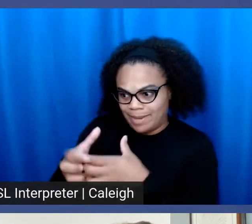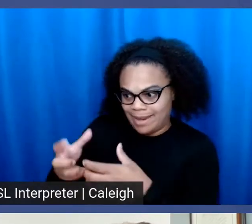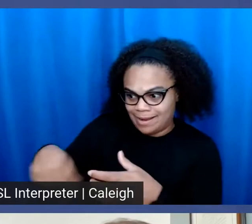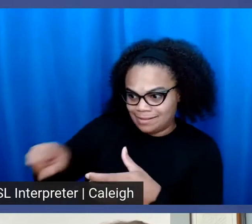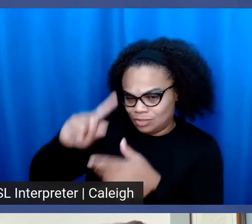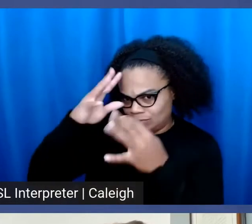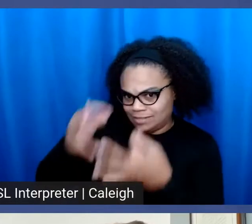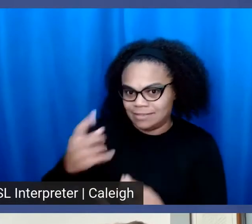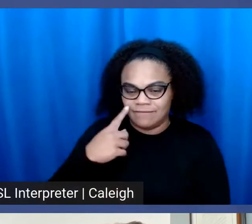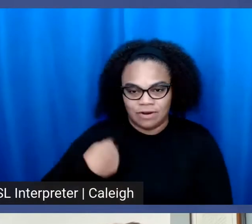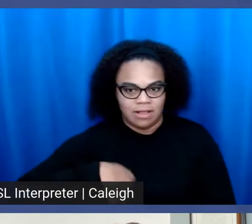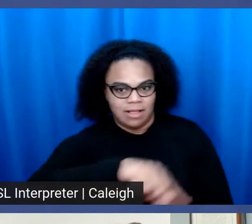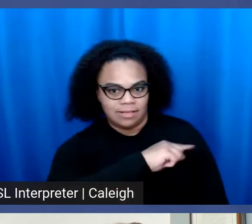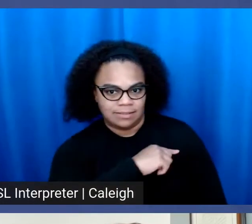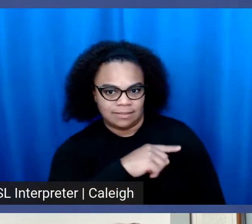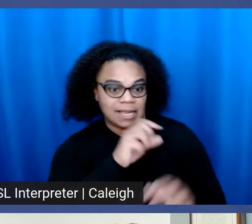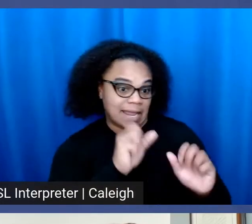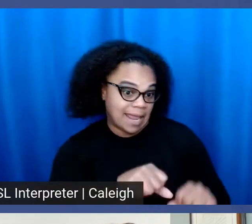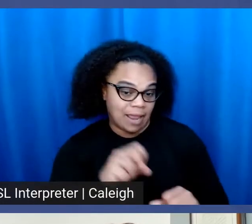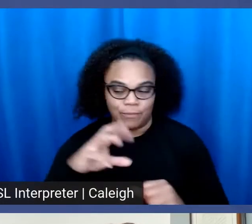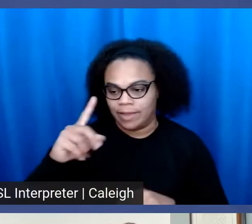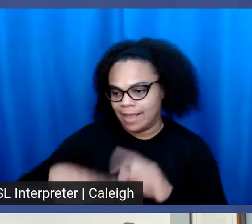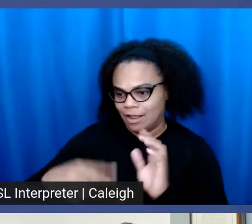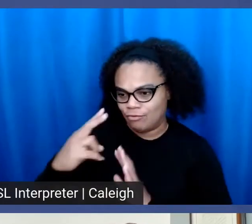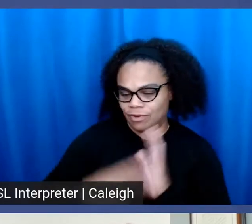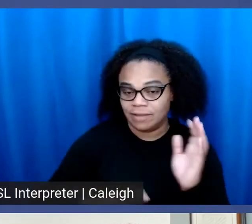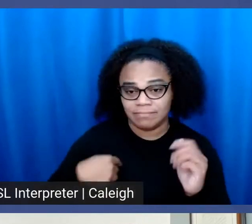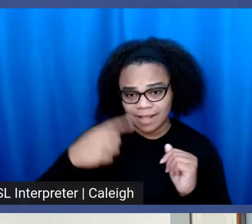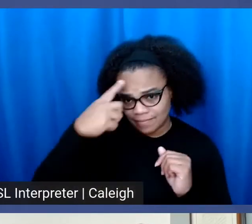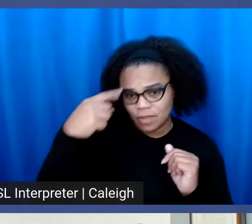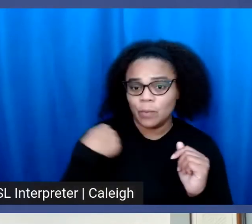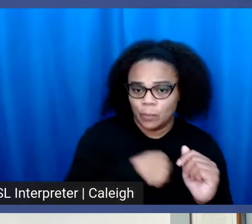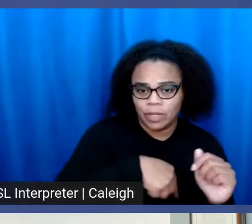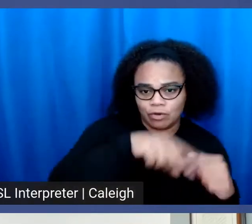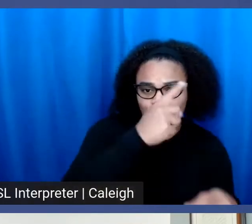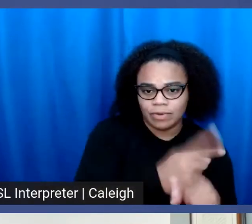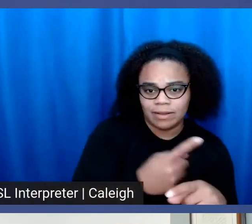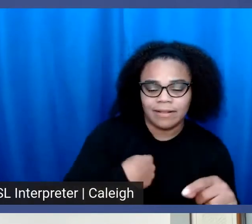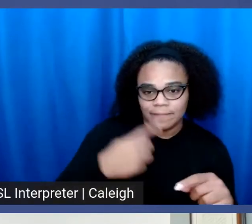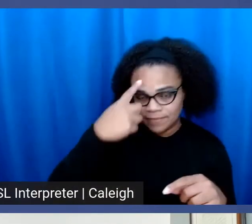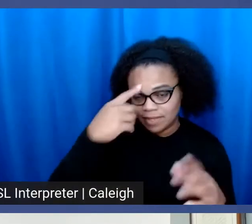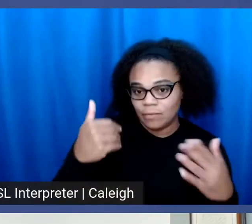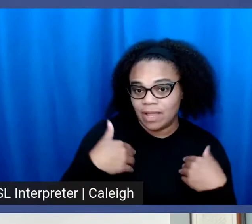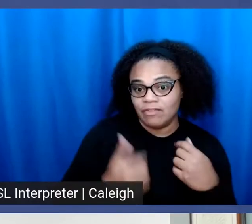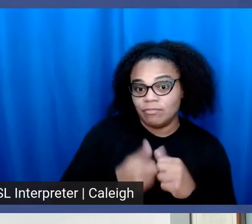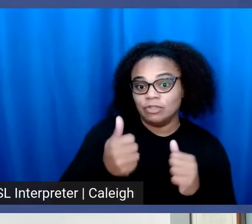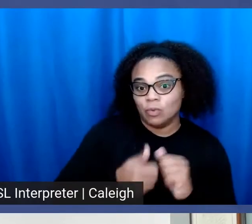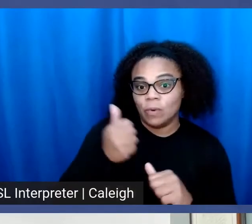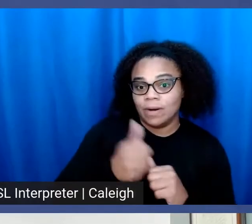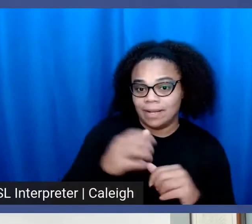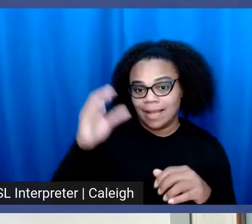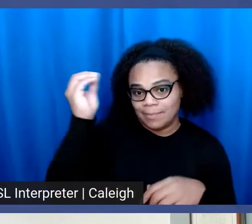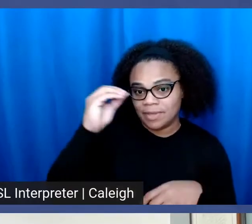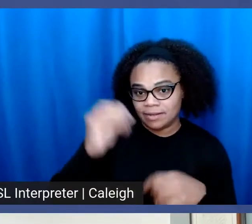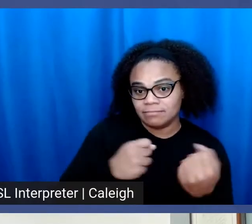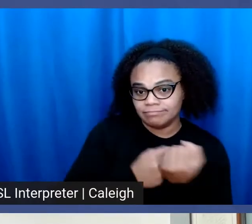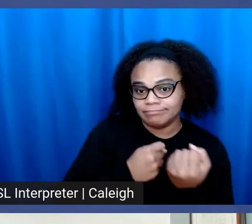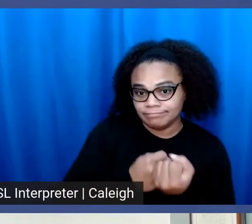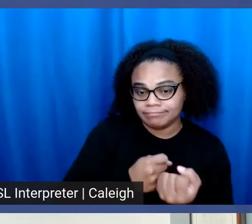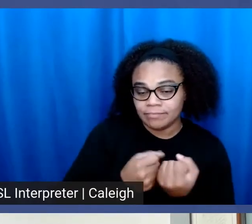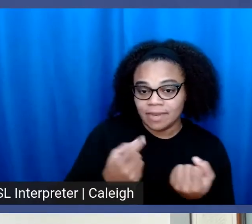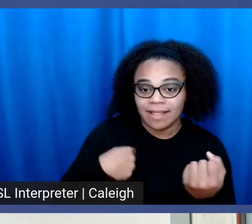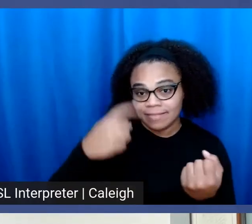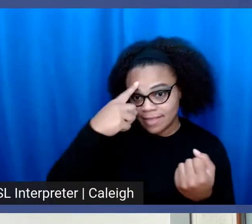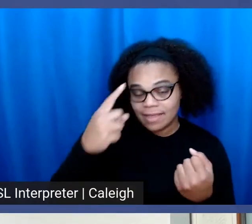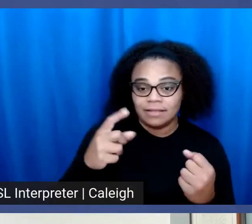can't read. I think we're in the right here. I think we've got majority opinion behind us. I think the internet is isolating, social media is isolating, and picking off people, making